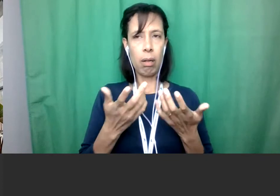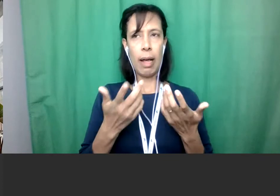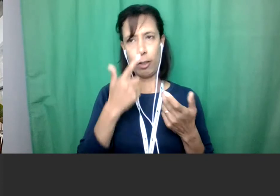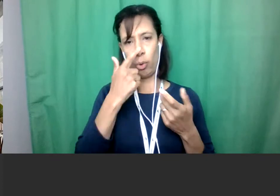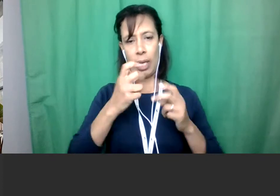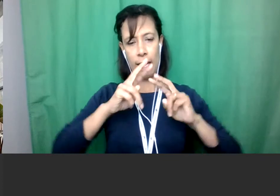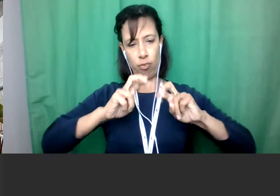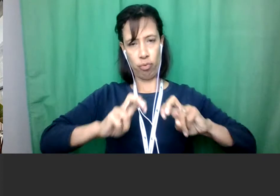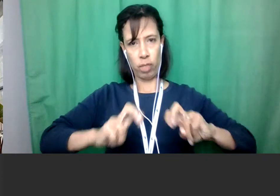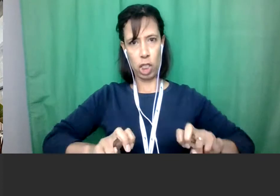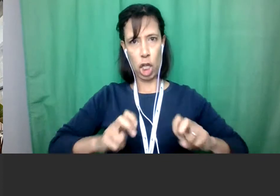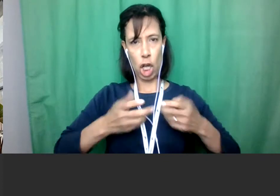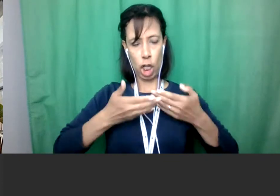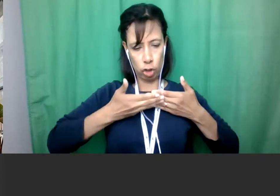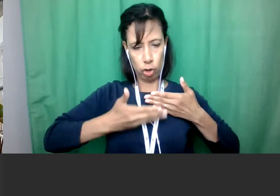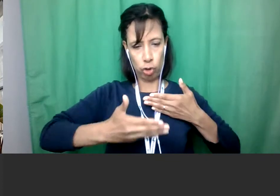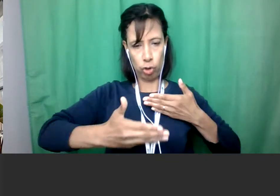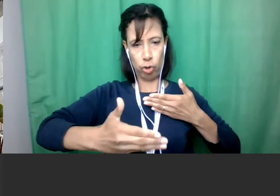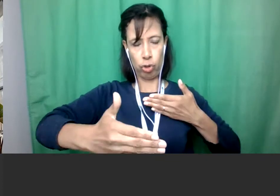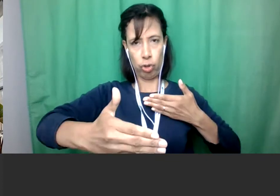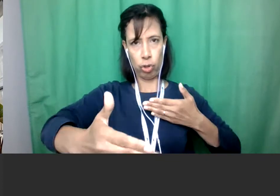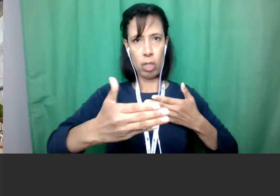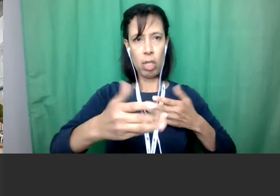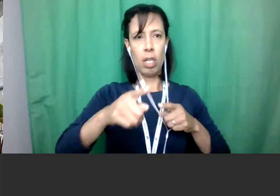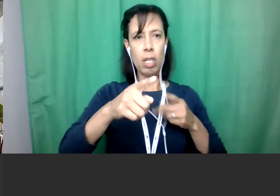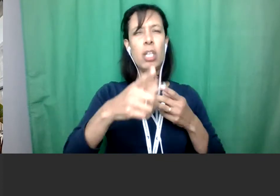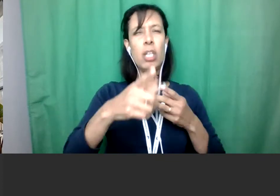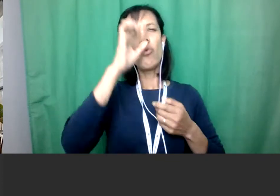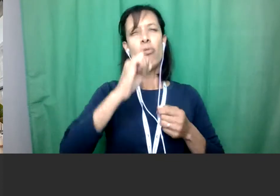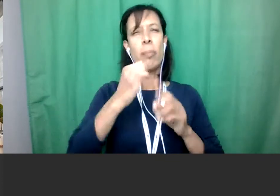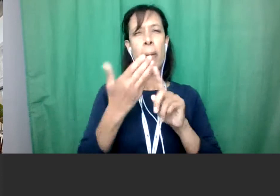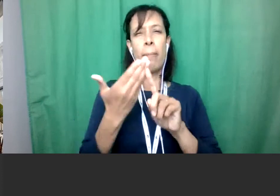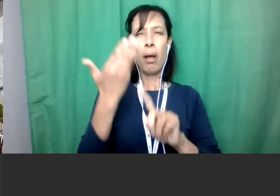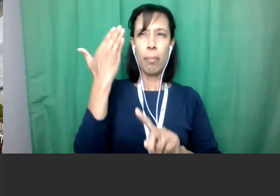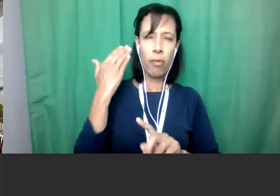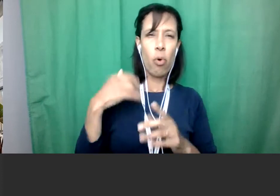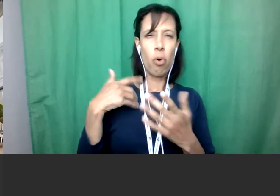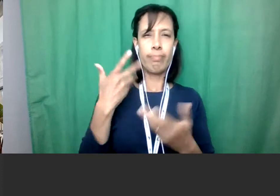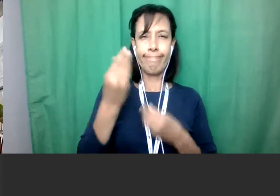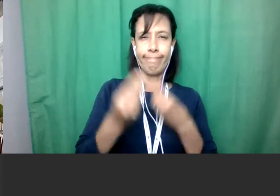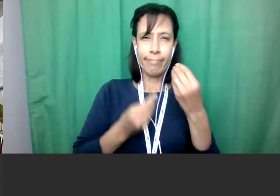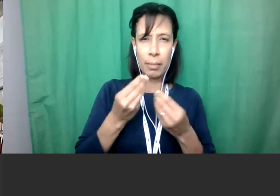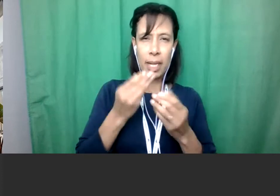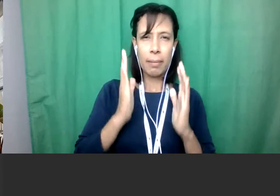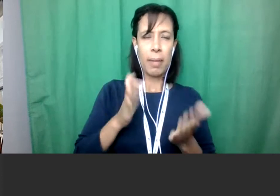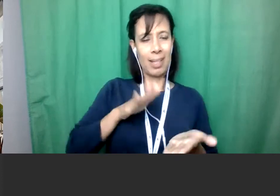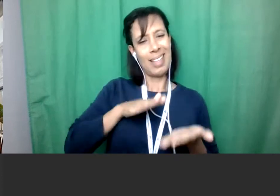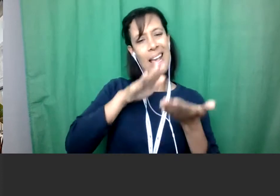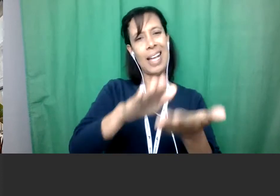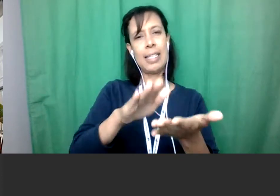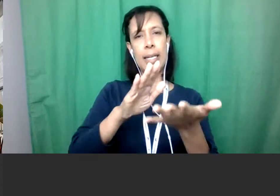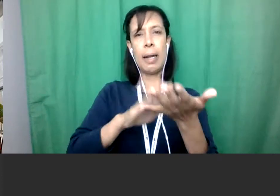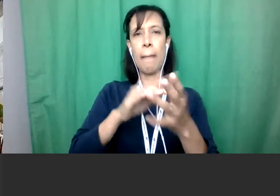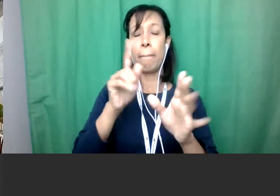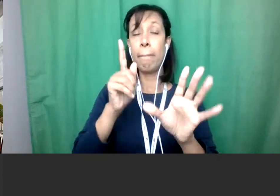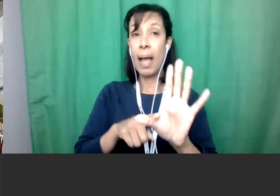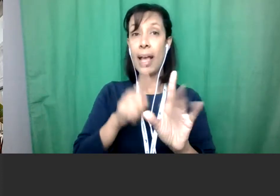to May when you're handing in your dissertation, but you've got to carry out the research, you've got to do the reading, you've got to write it all up in